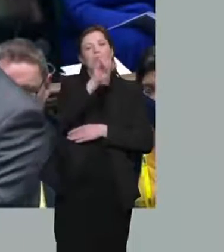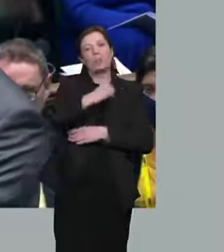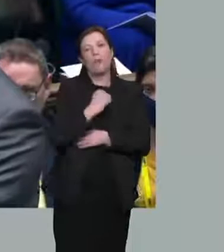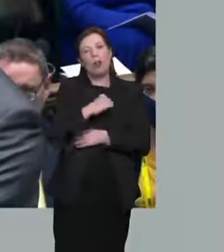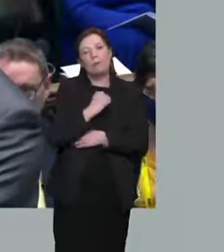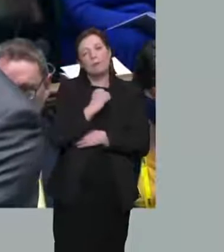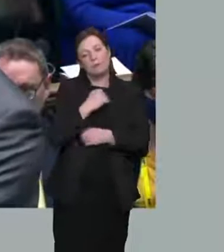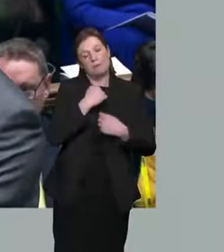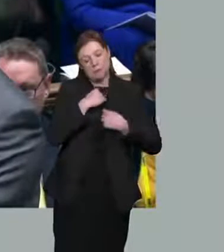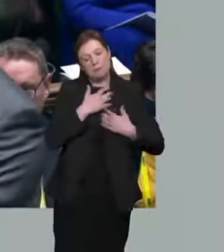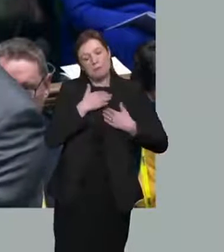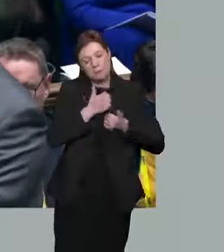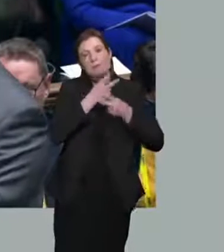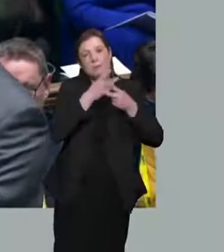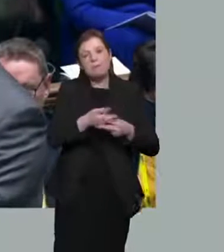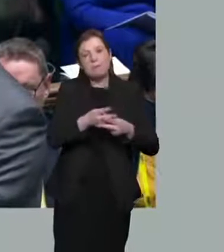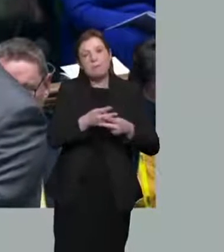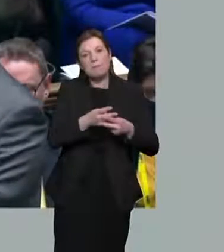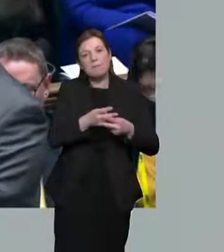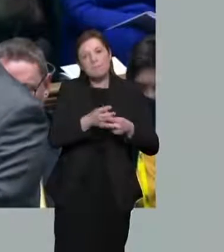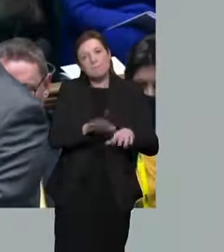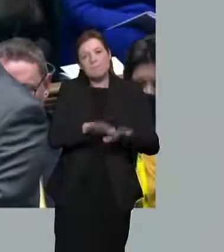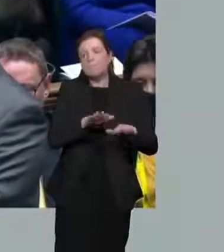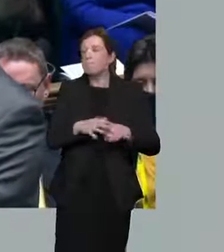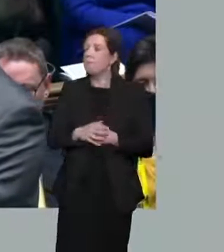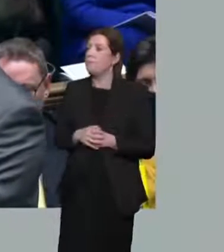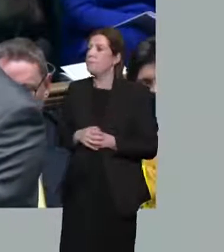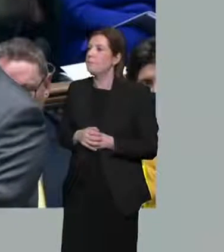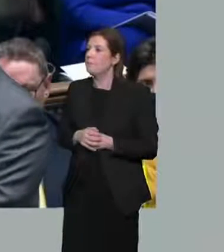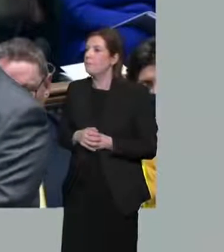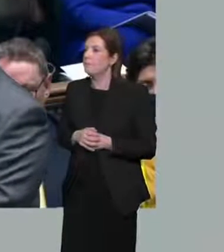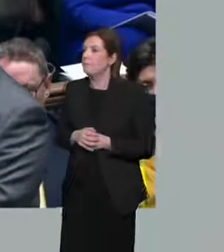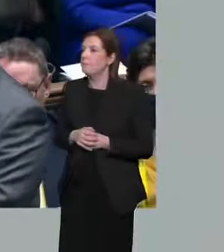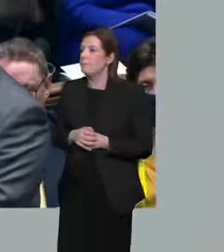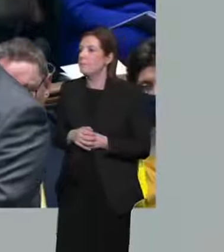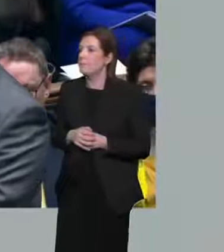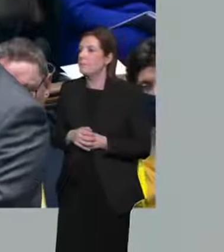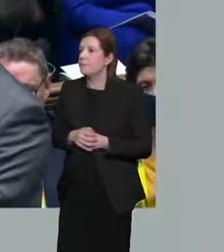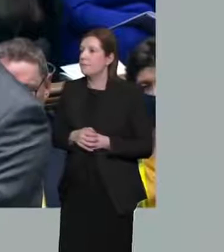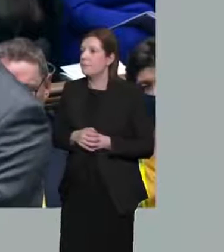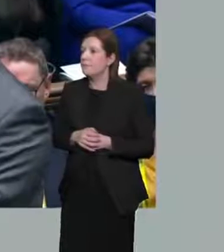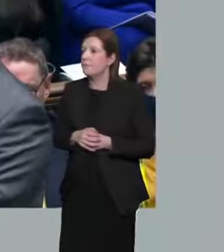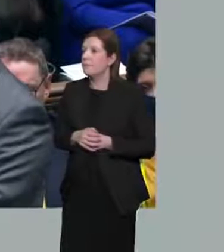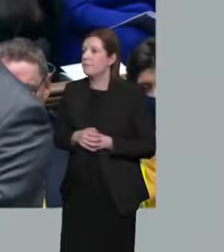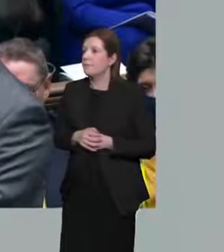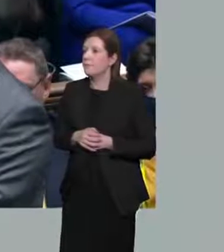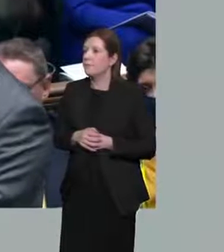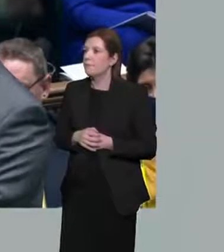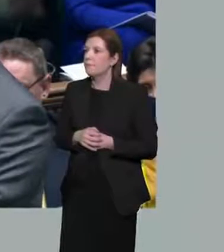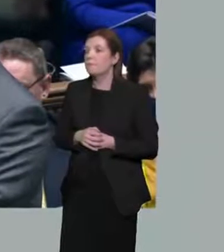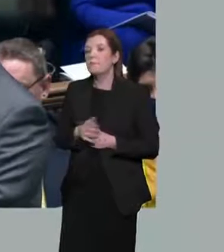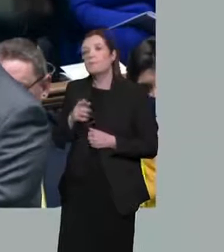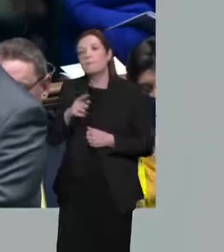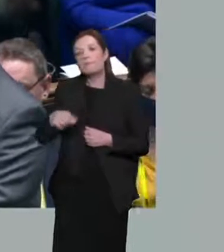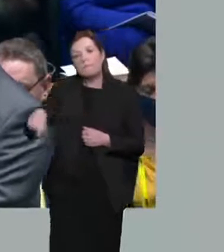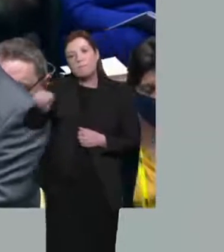sanctuary that we can offer them. And I would like to take this opportunity to thank everyone that has helped to make sure that we can offer a